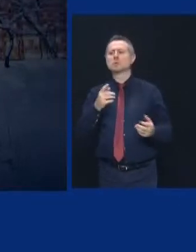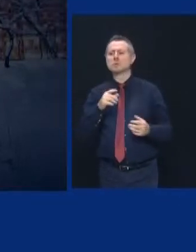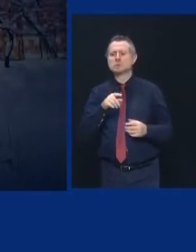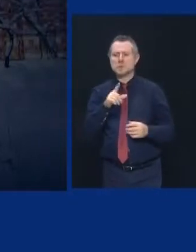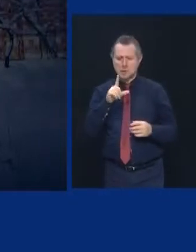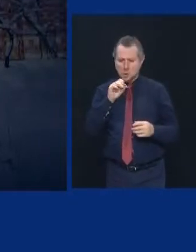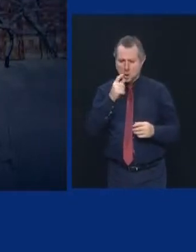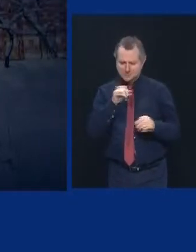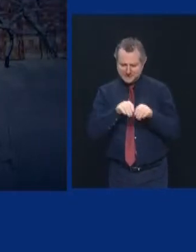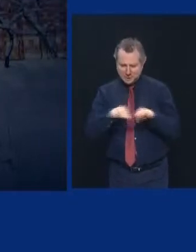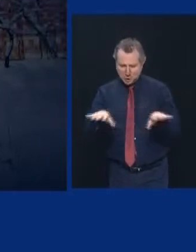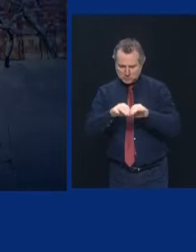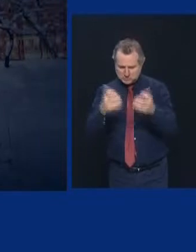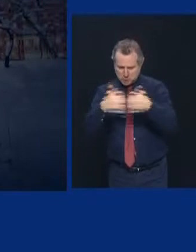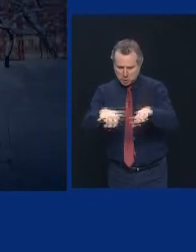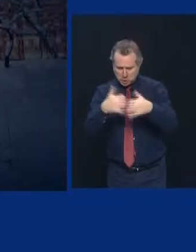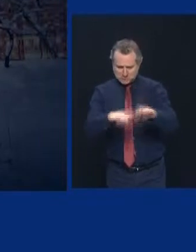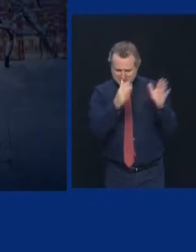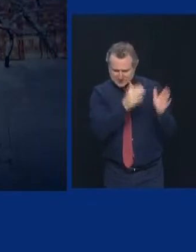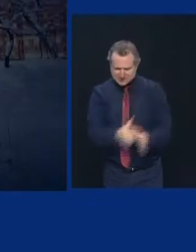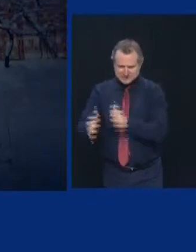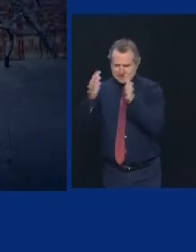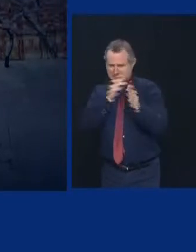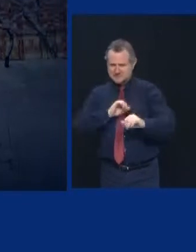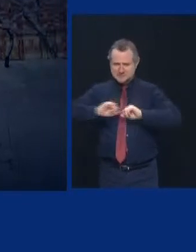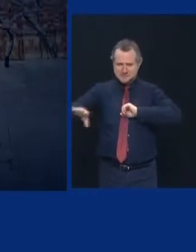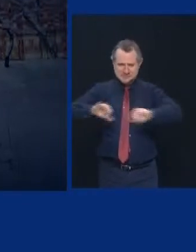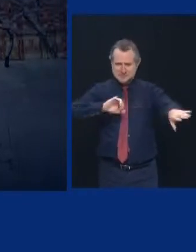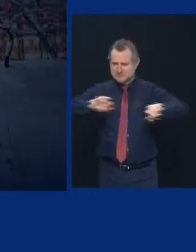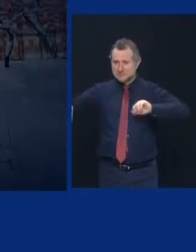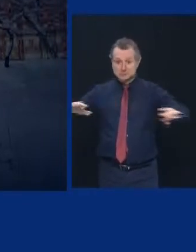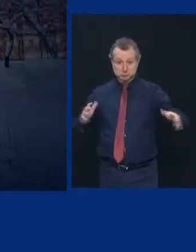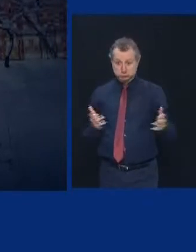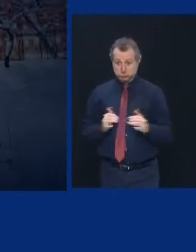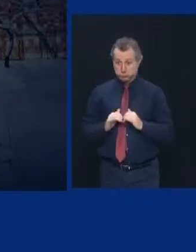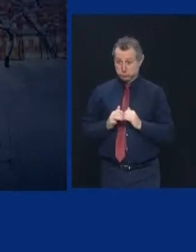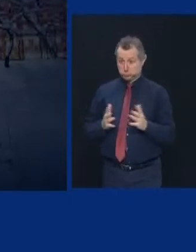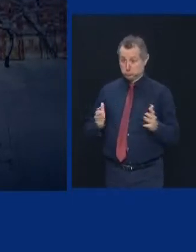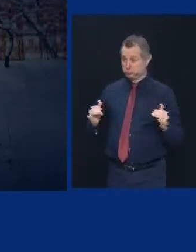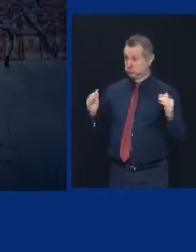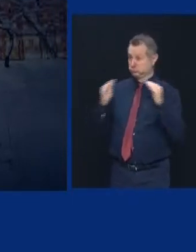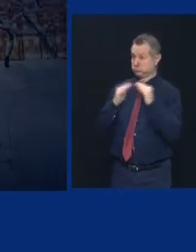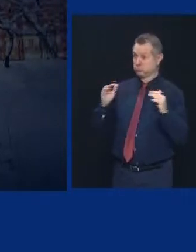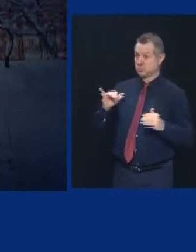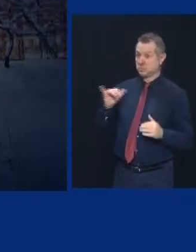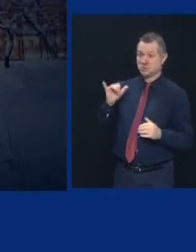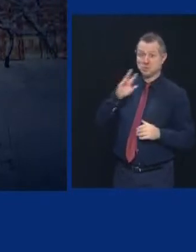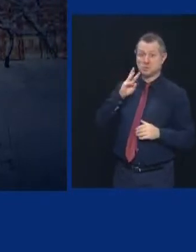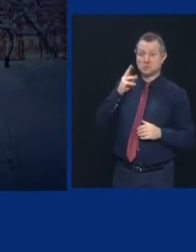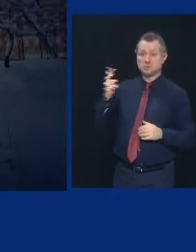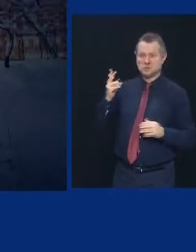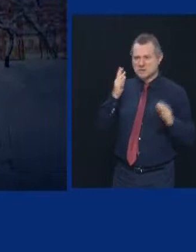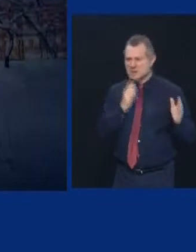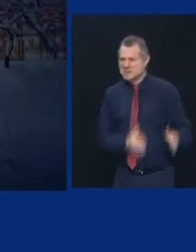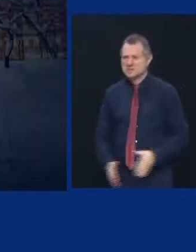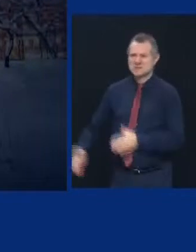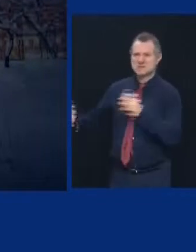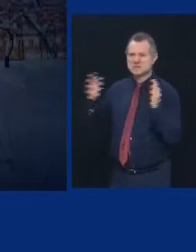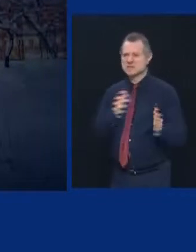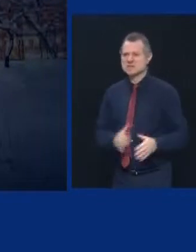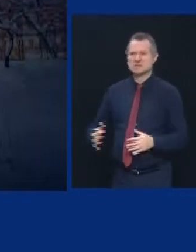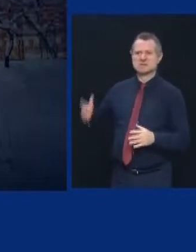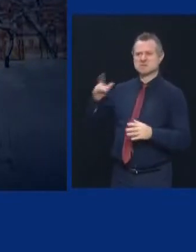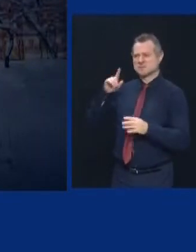II to actually administer them. You know, the federal government always forgets